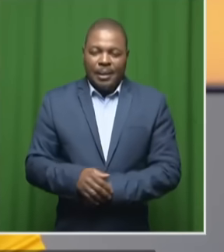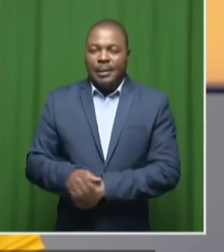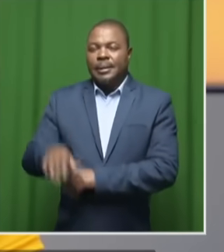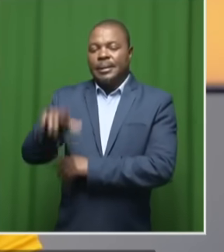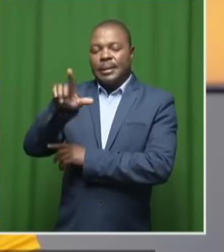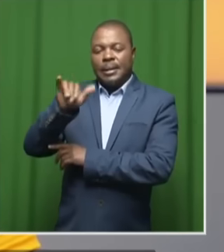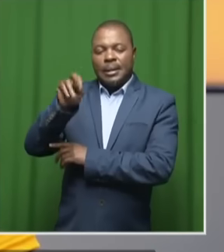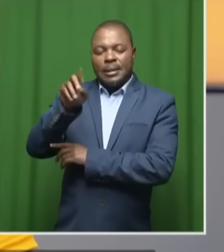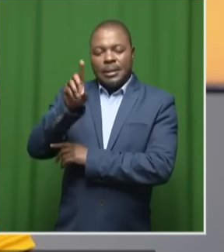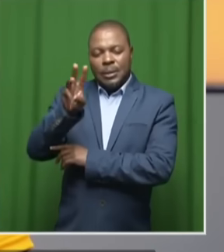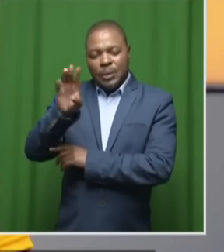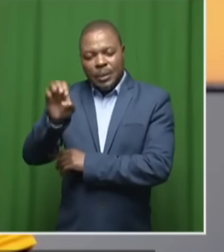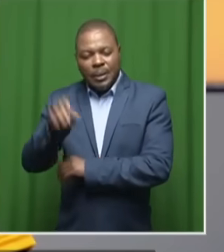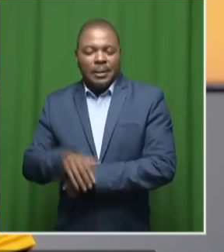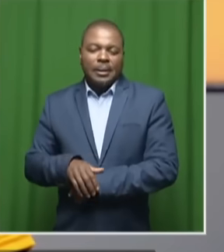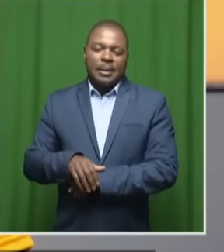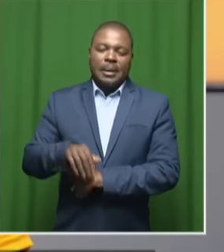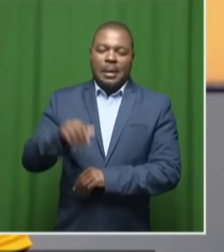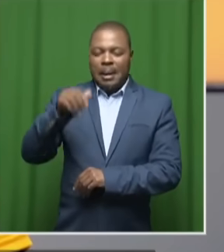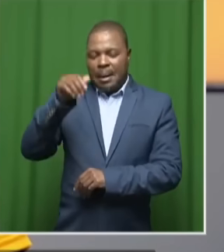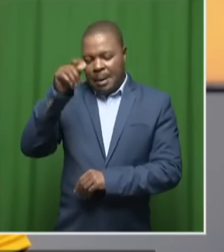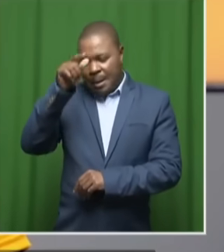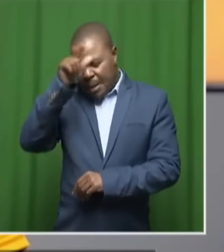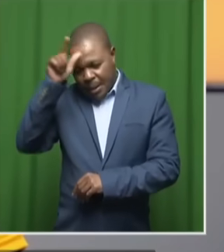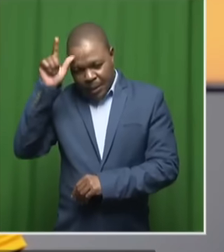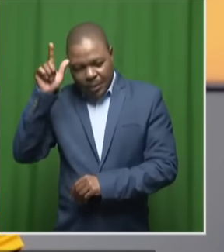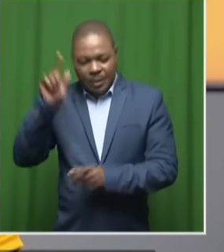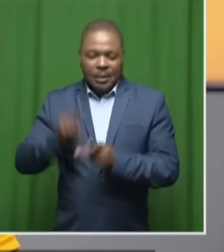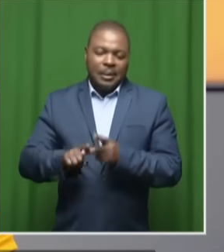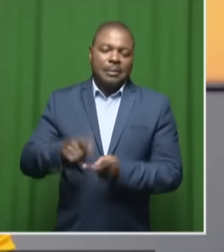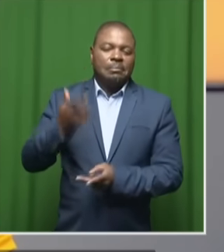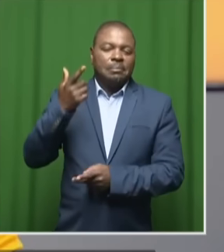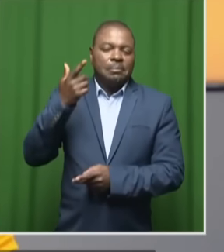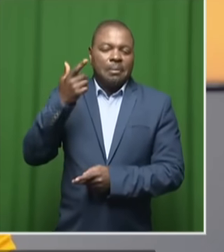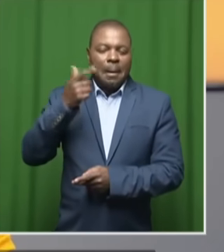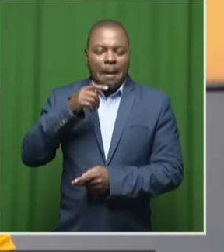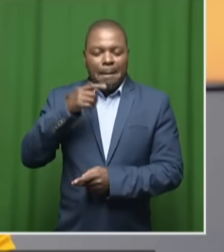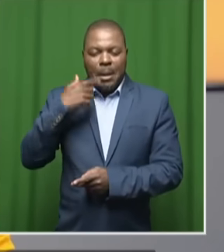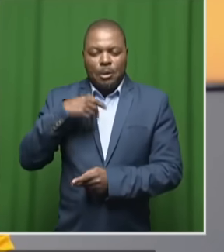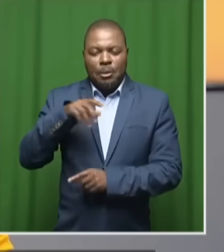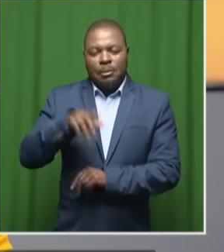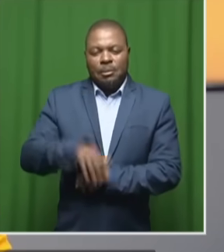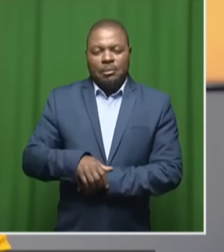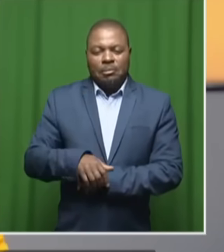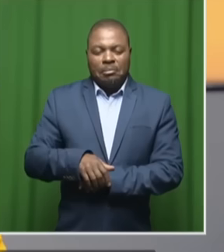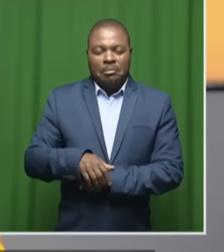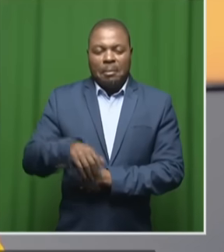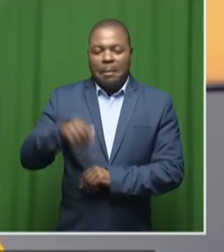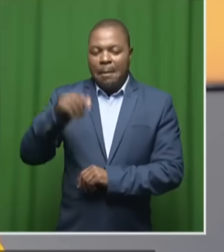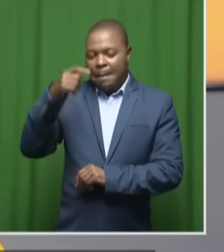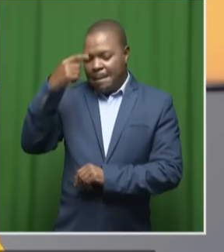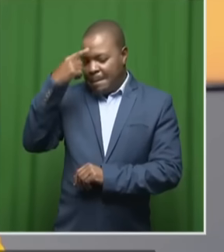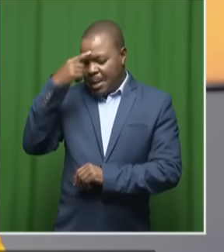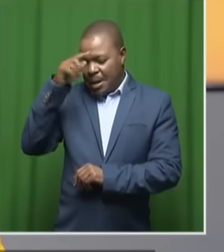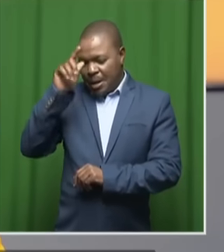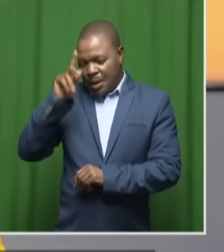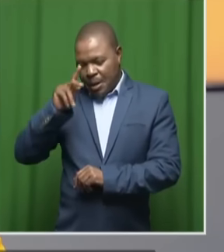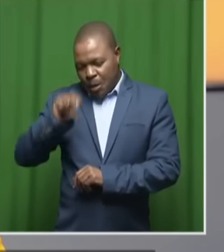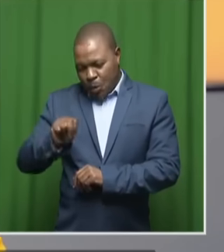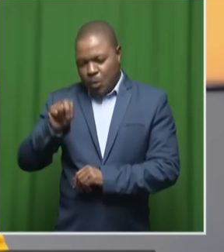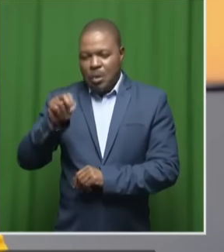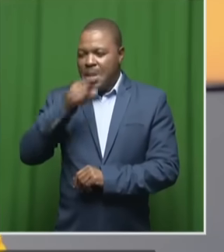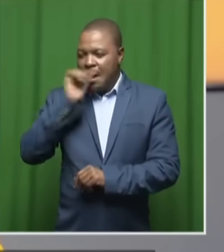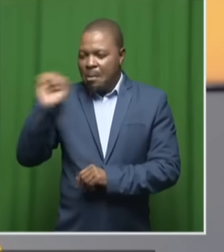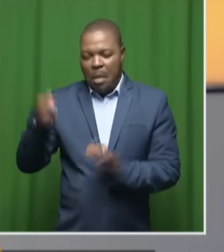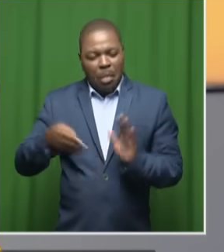Zulu, Thandi Modise, Naledi Pandor, Abraham Rasool, Thulas Nxesi. I mean, there's a big change of face that's happening there.